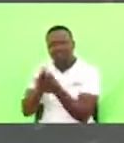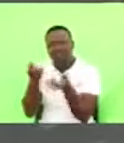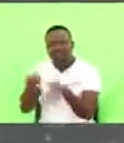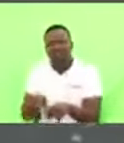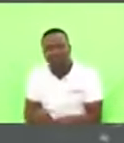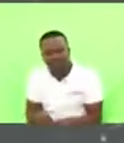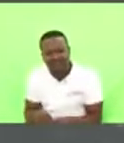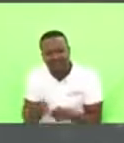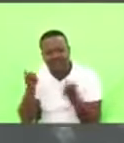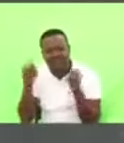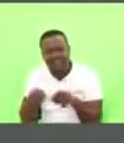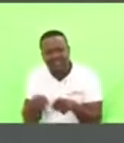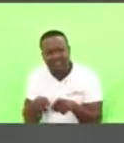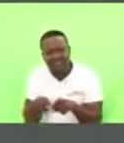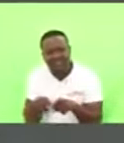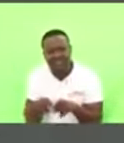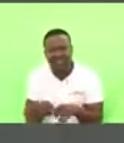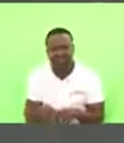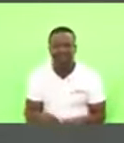When?